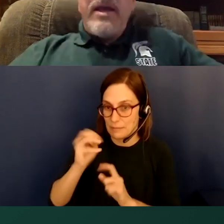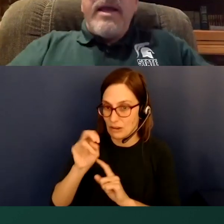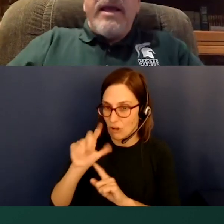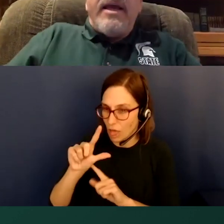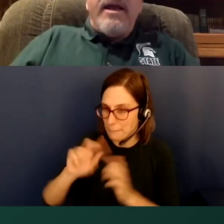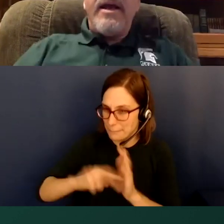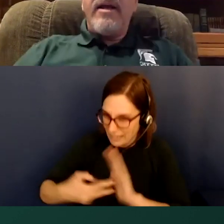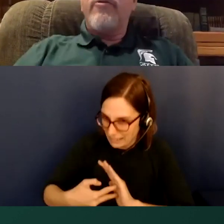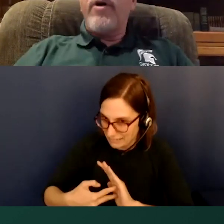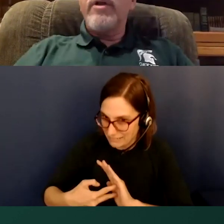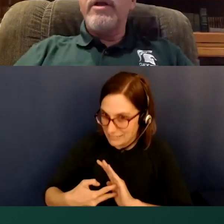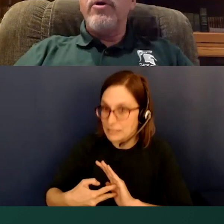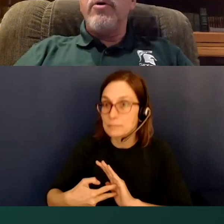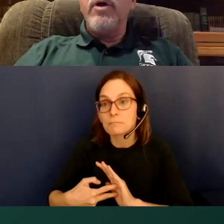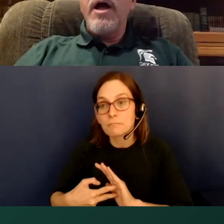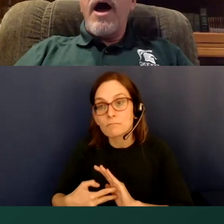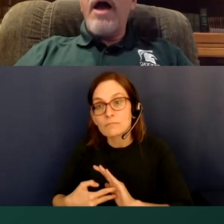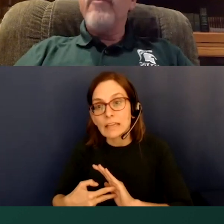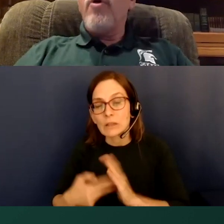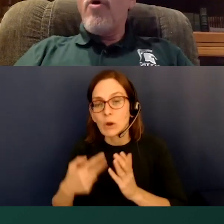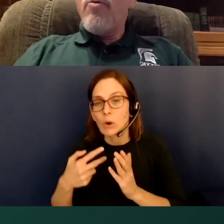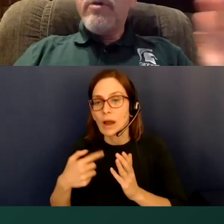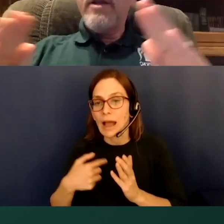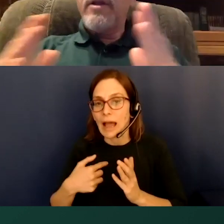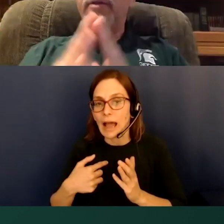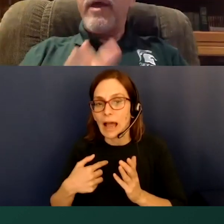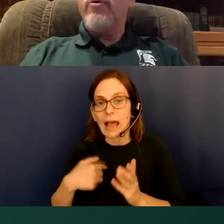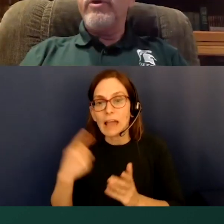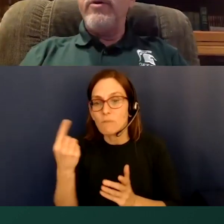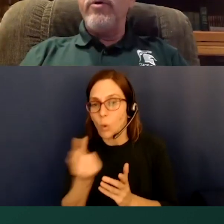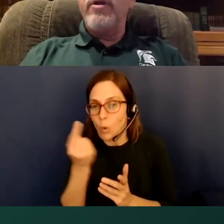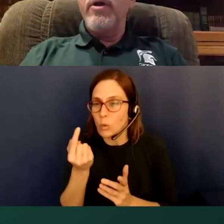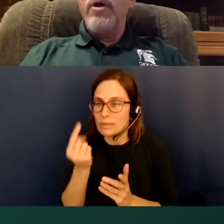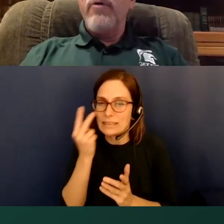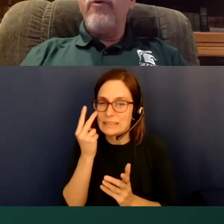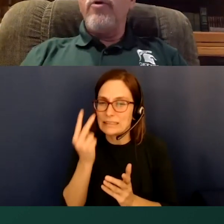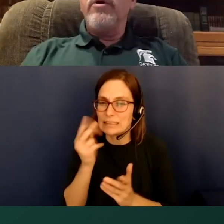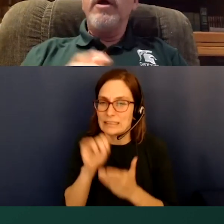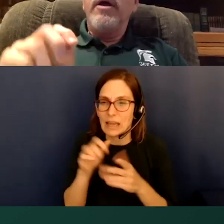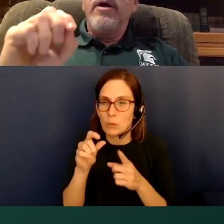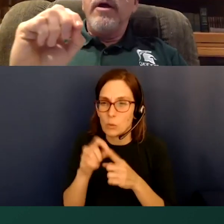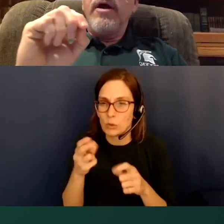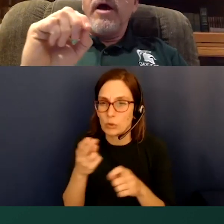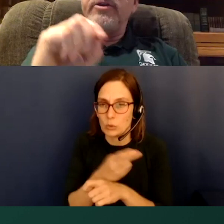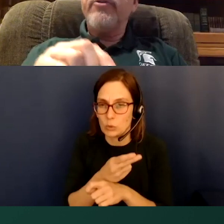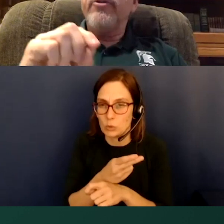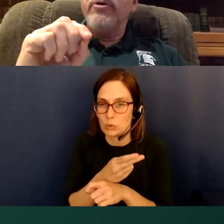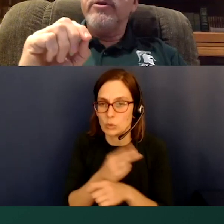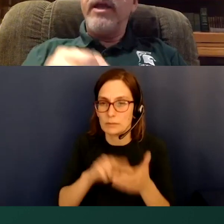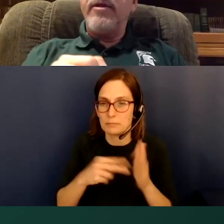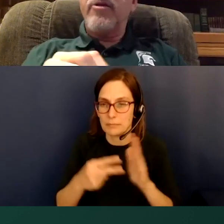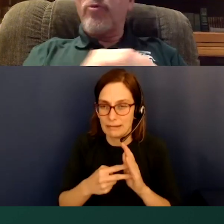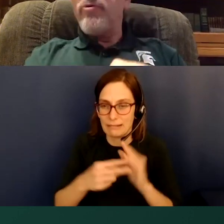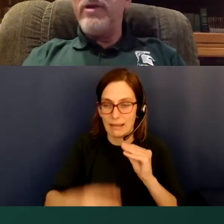Um, as far as I know, I've only seen that word used for